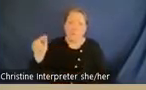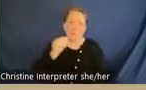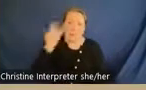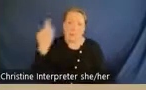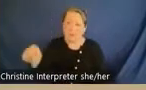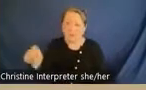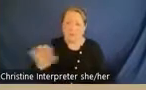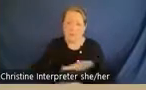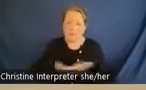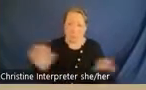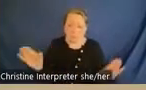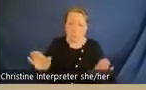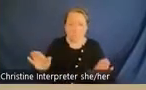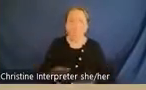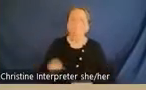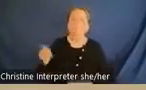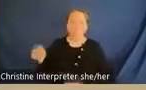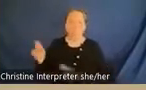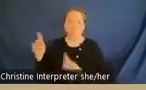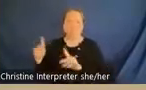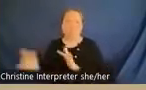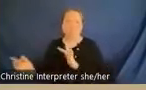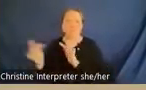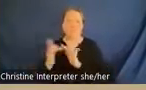again, they should reach out to